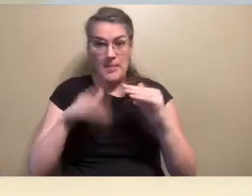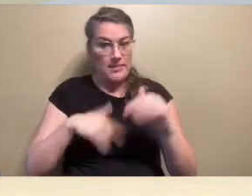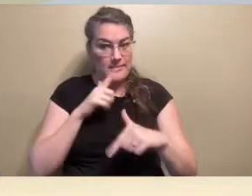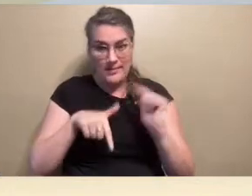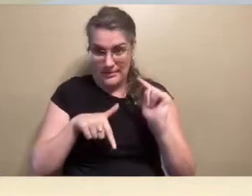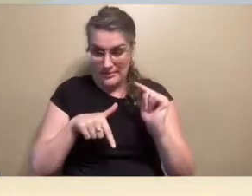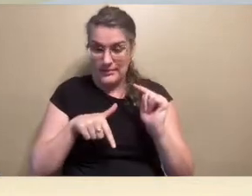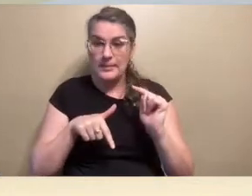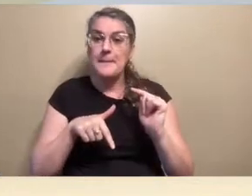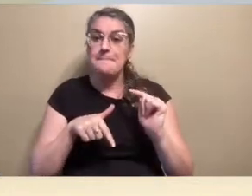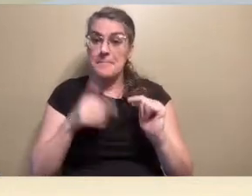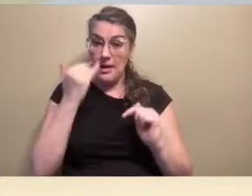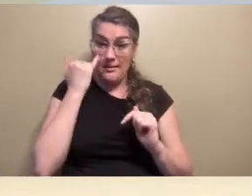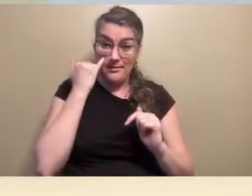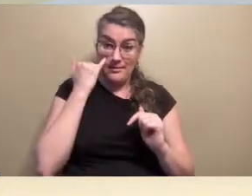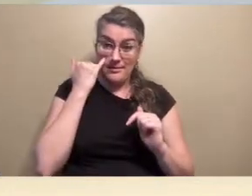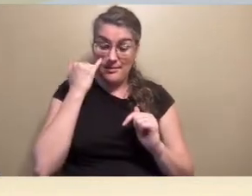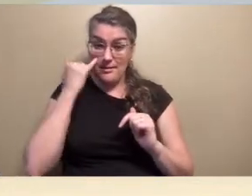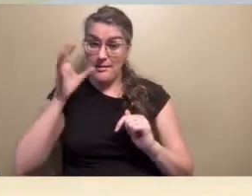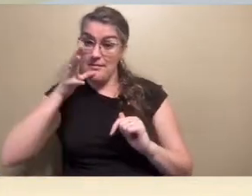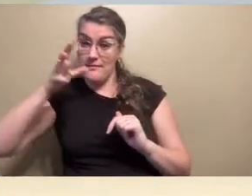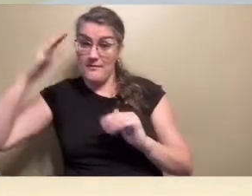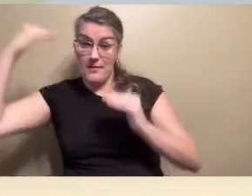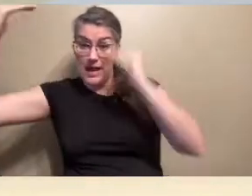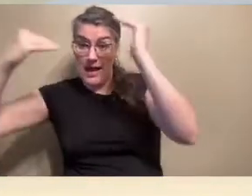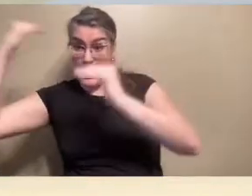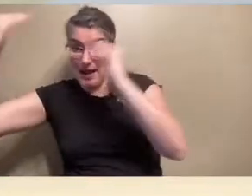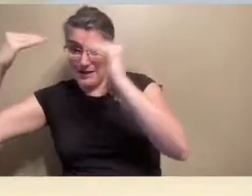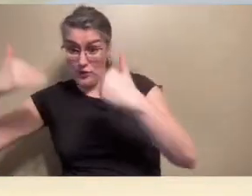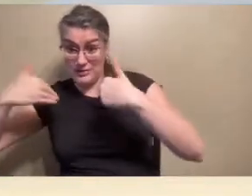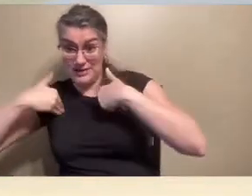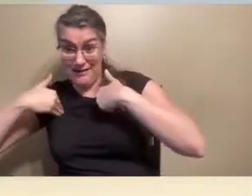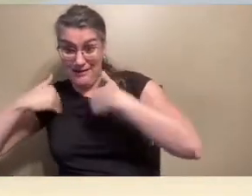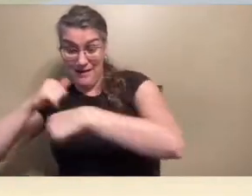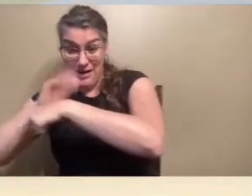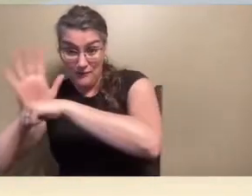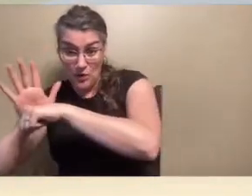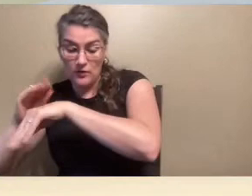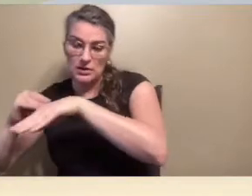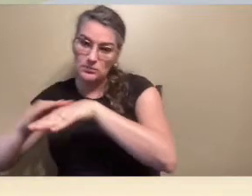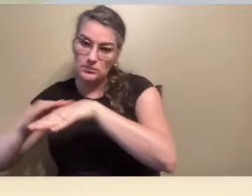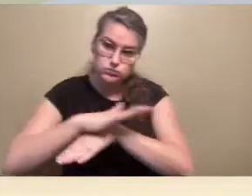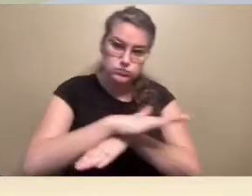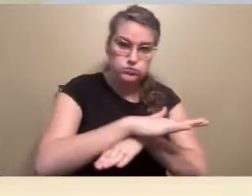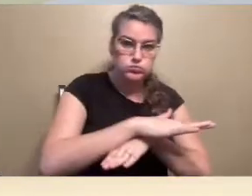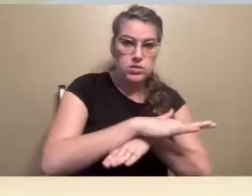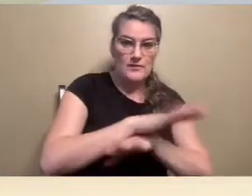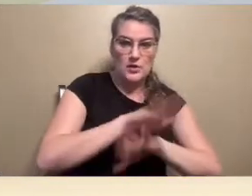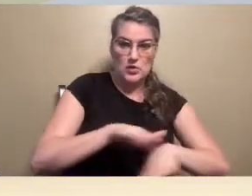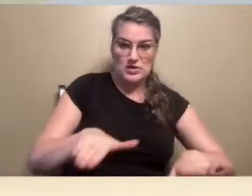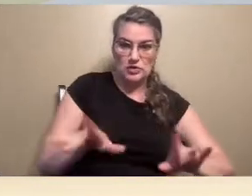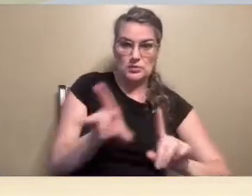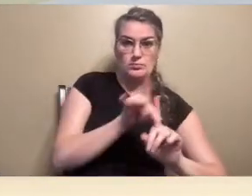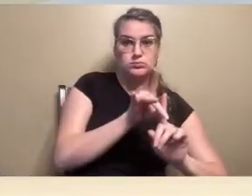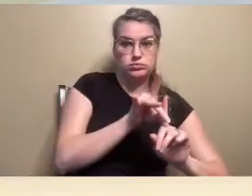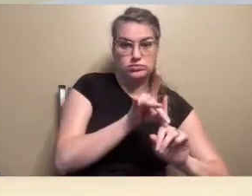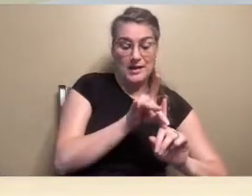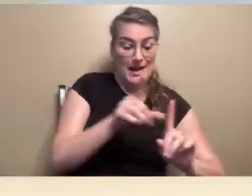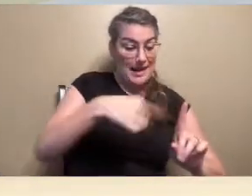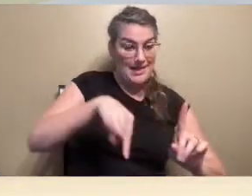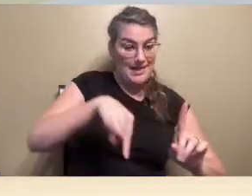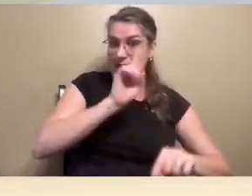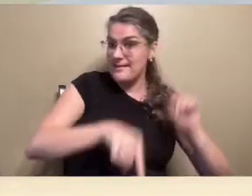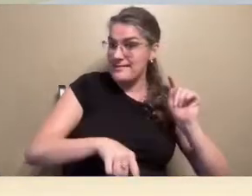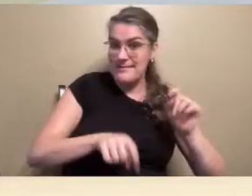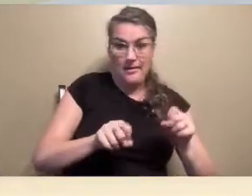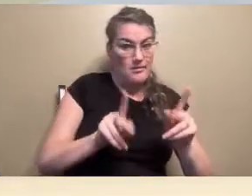adults. And so how important it is as a community to try to protect our youngest children who cannot be vaccinated at this point,